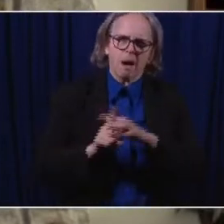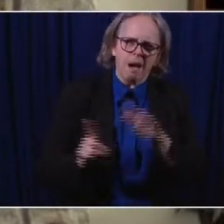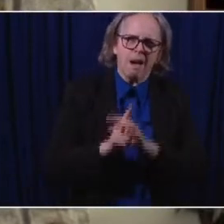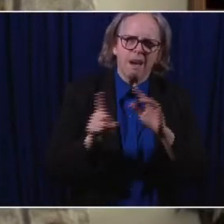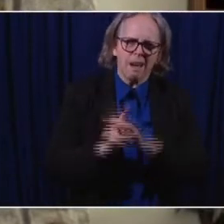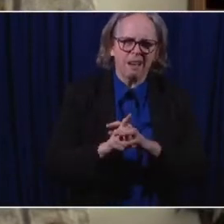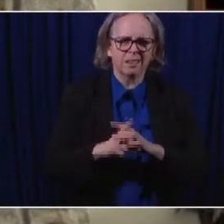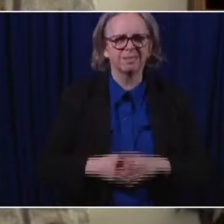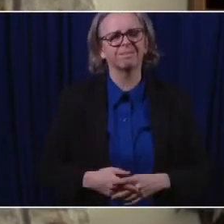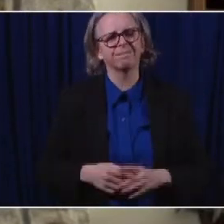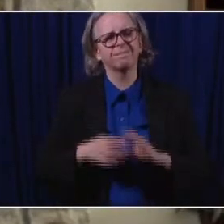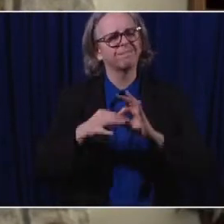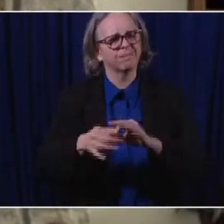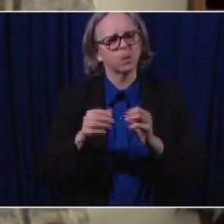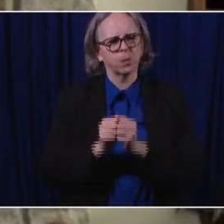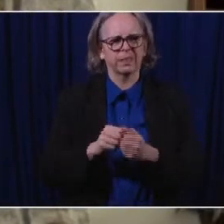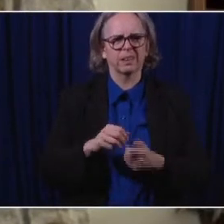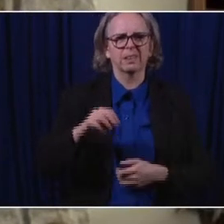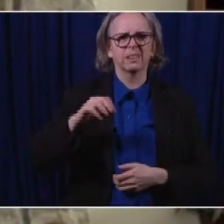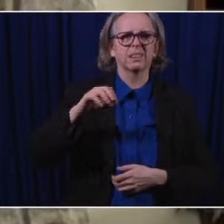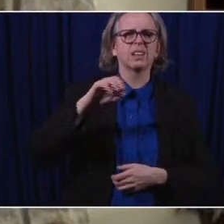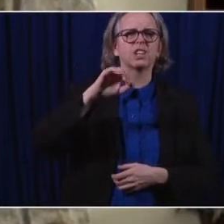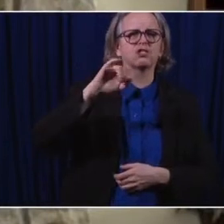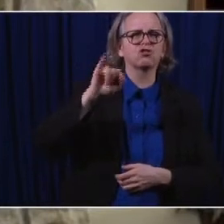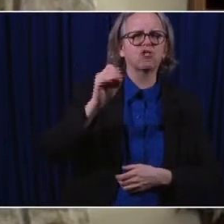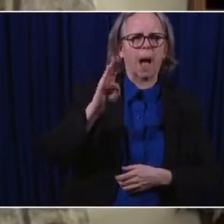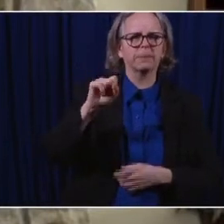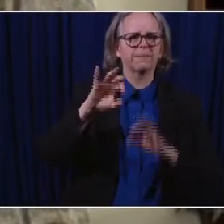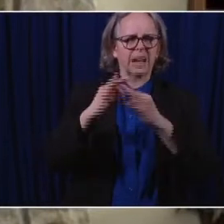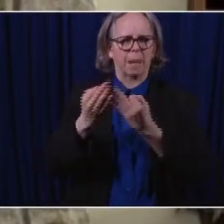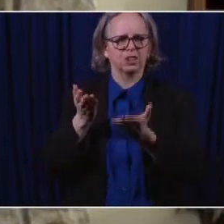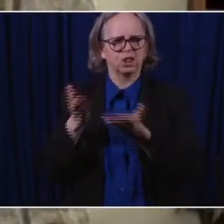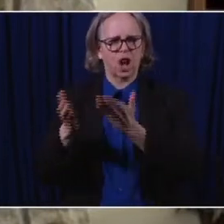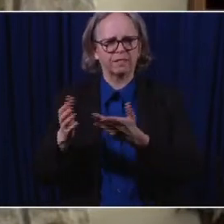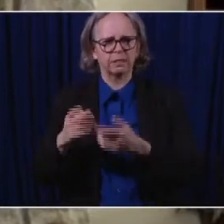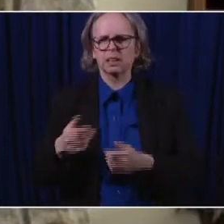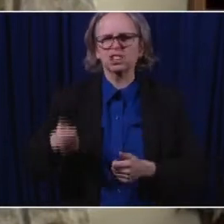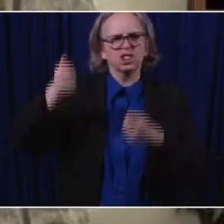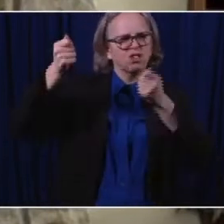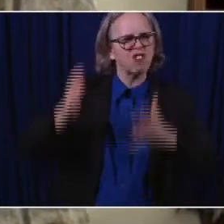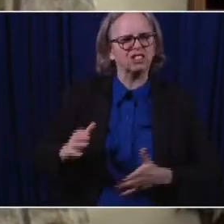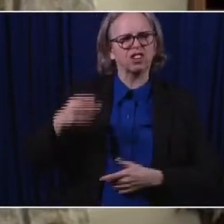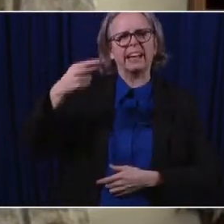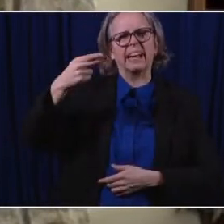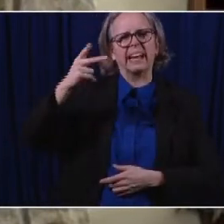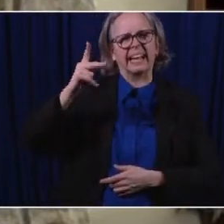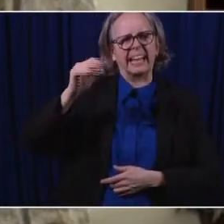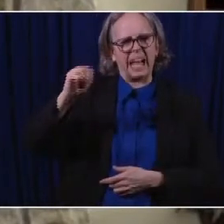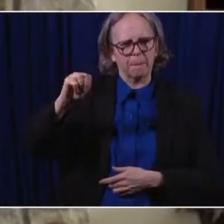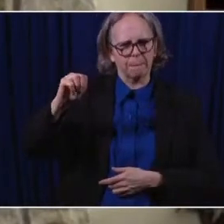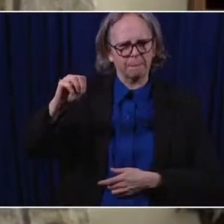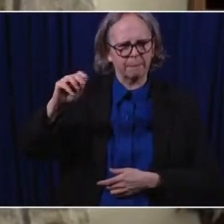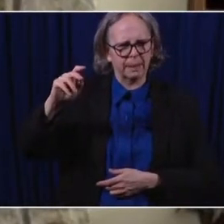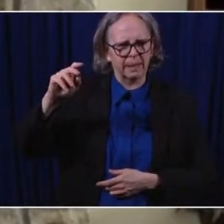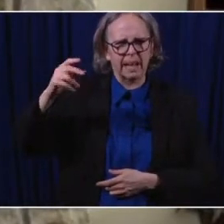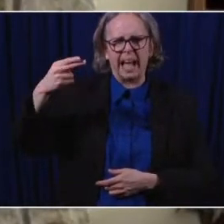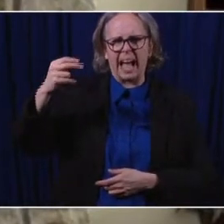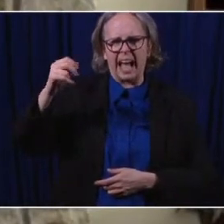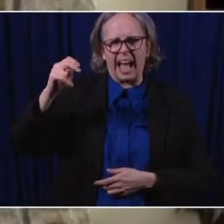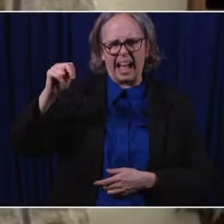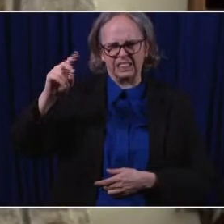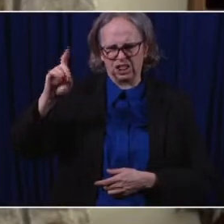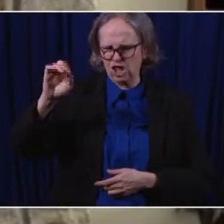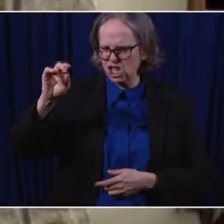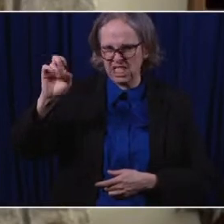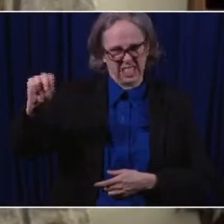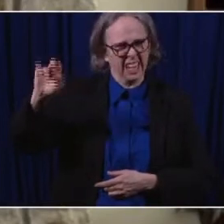and Family Service Director Kim Henderson and her team have been working hard every day during this pandemic, but clearly they need